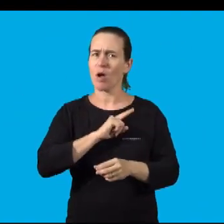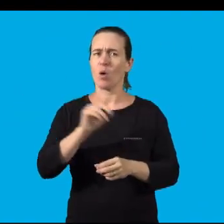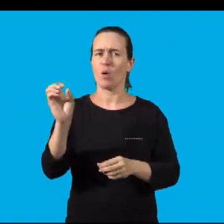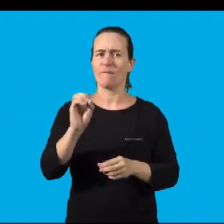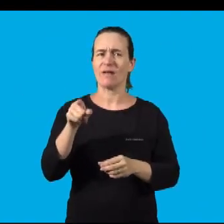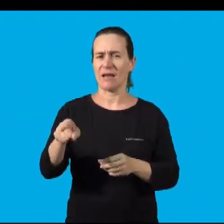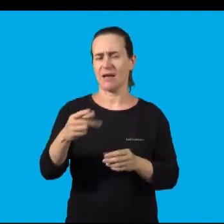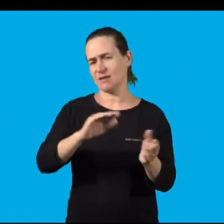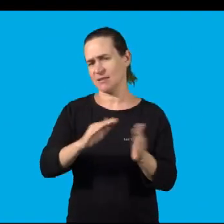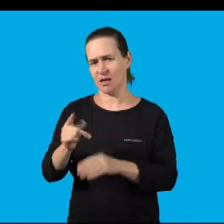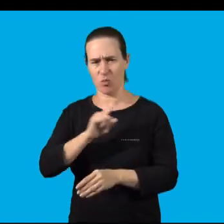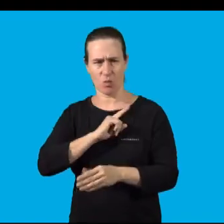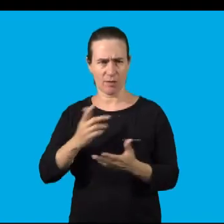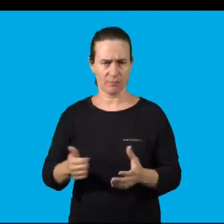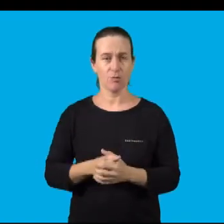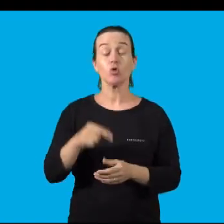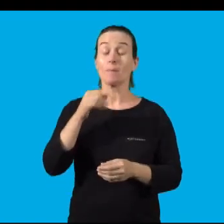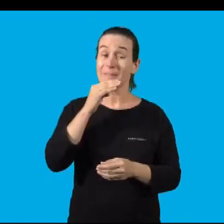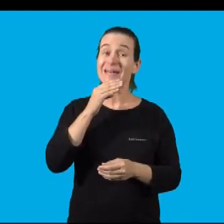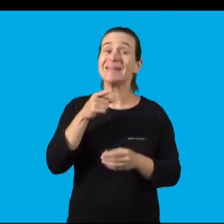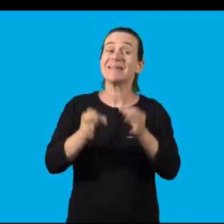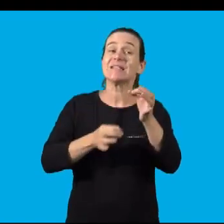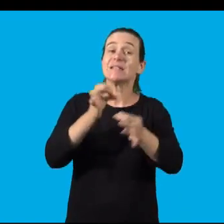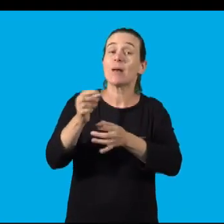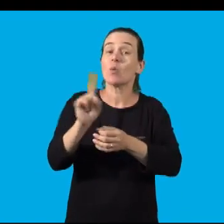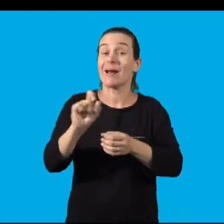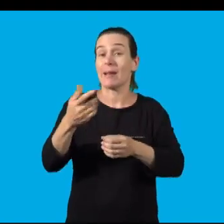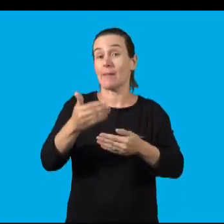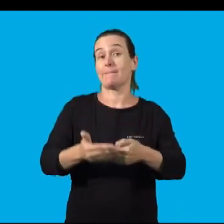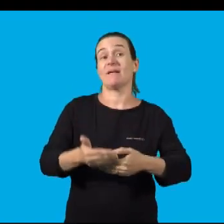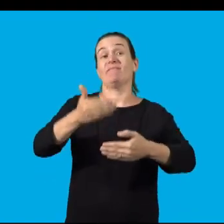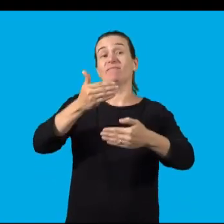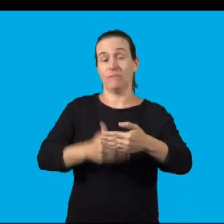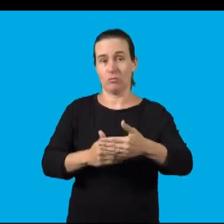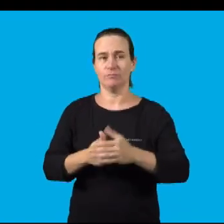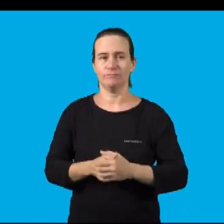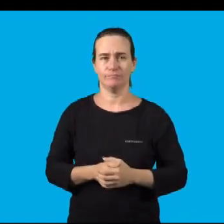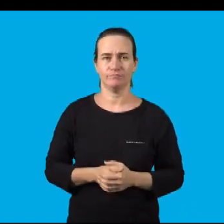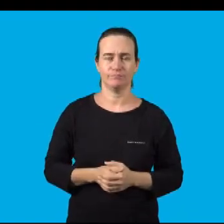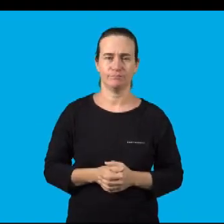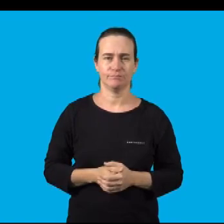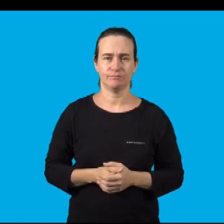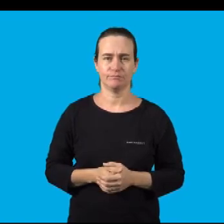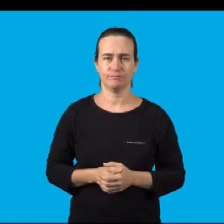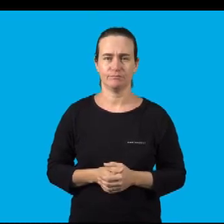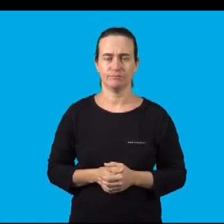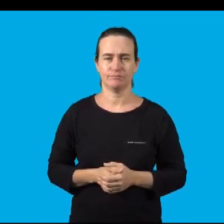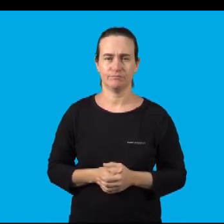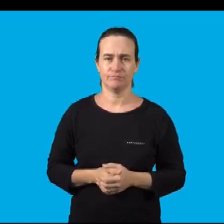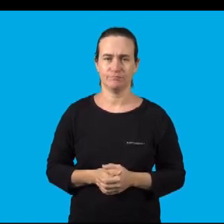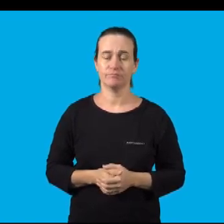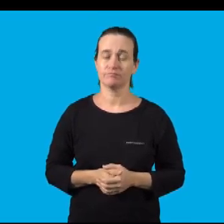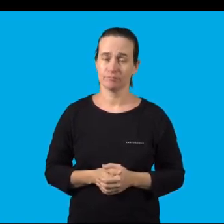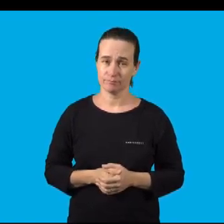to be able to recall what has happened prior to this moment in order for you to answer this specific question.